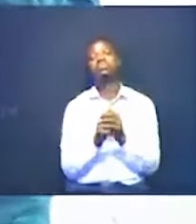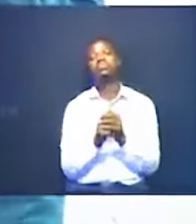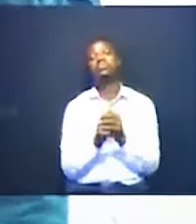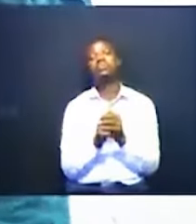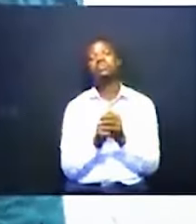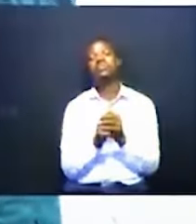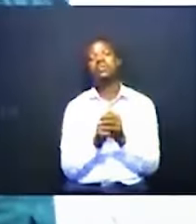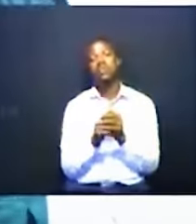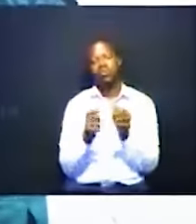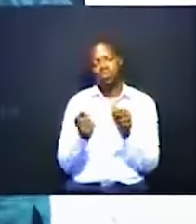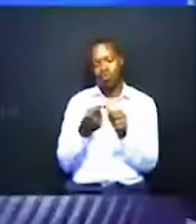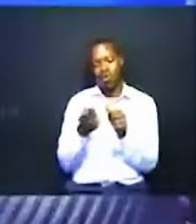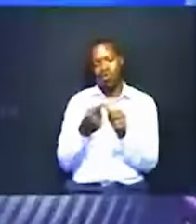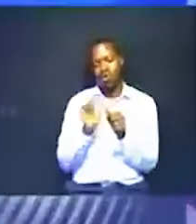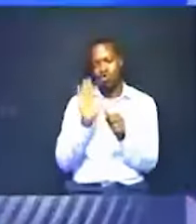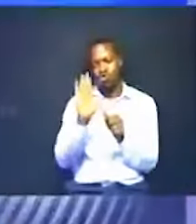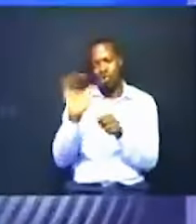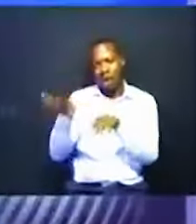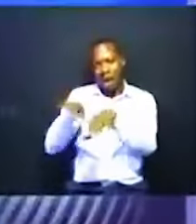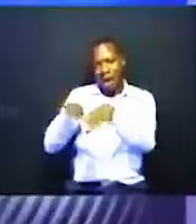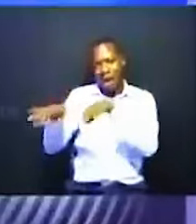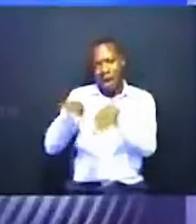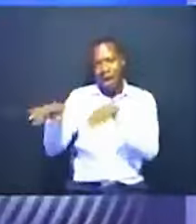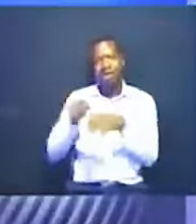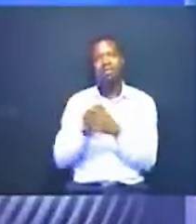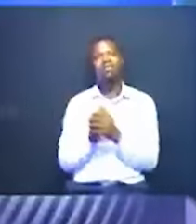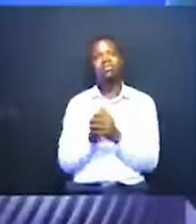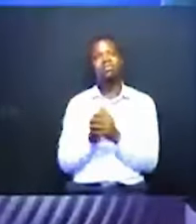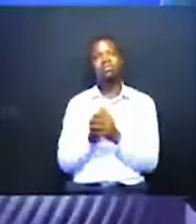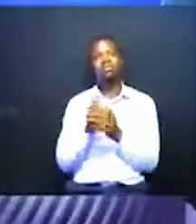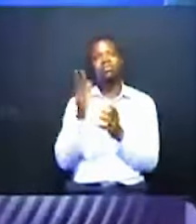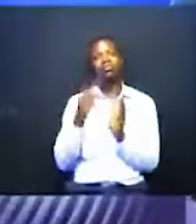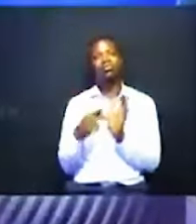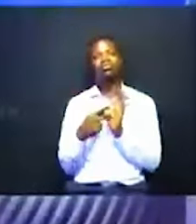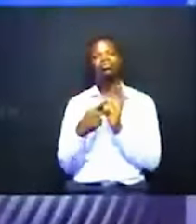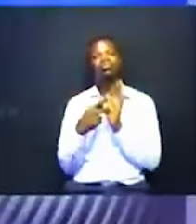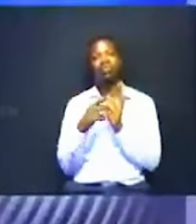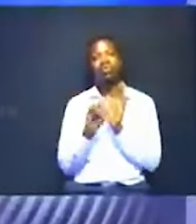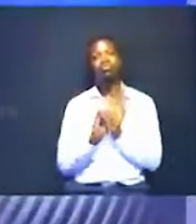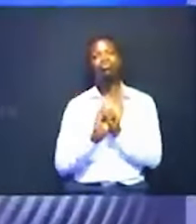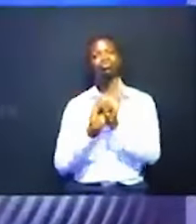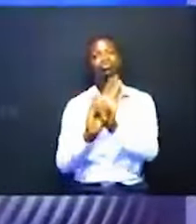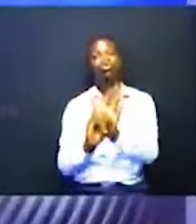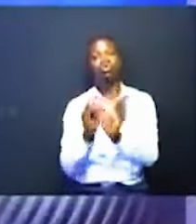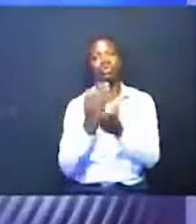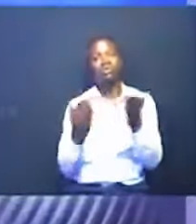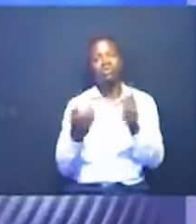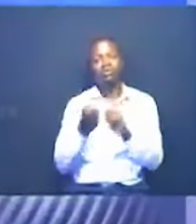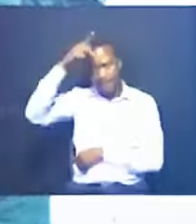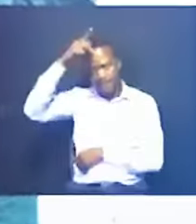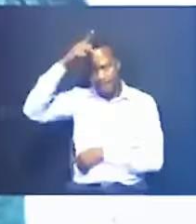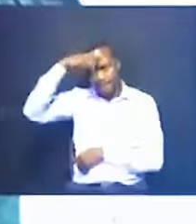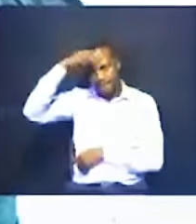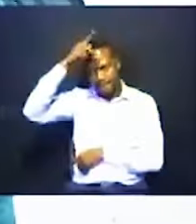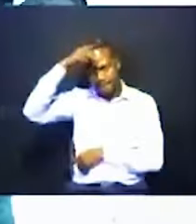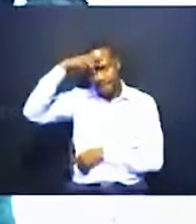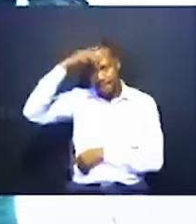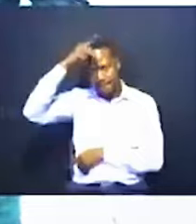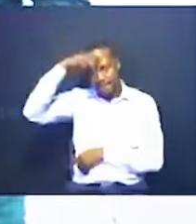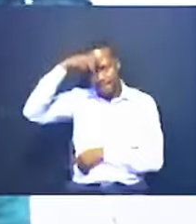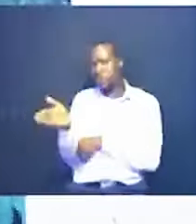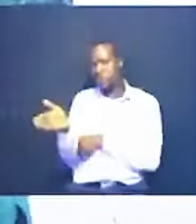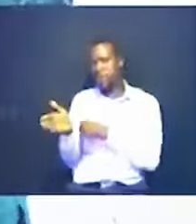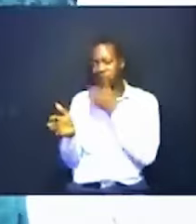By our works. Now, I want to illustrate this from the parable of the